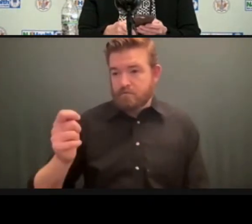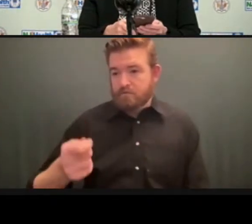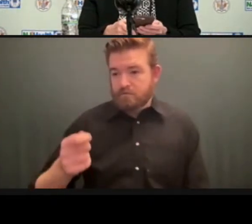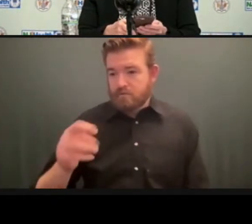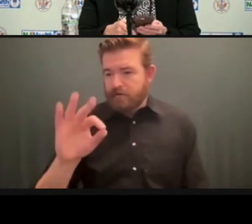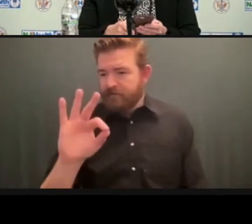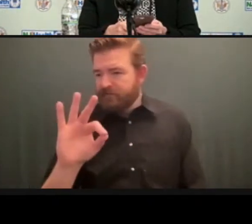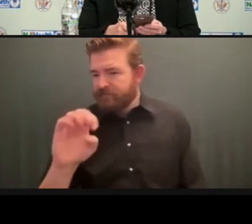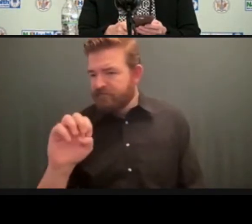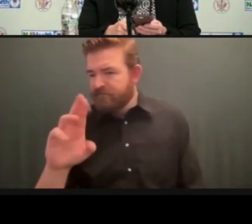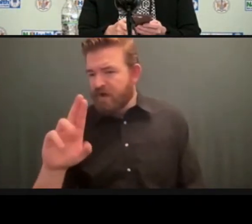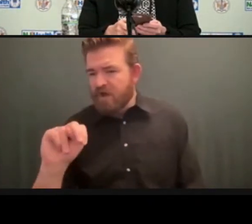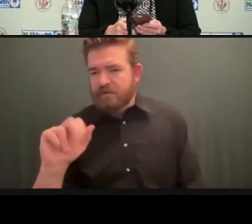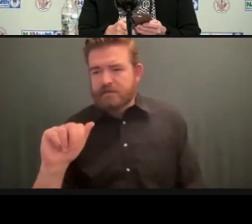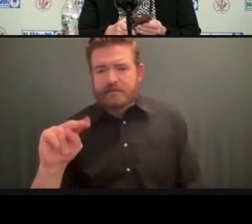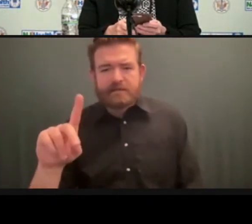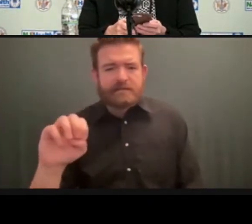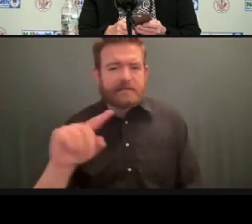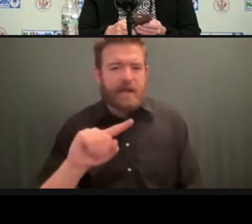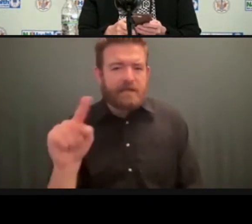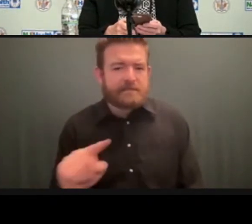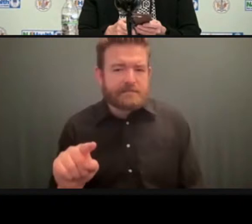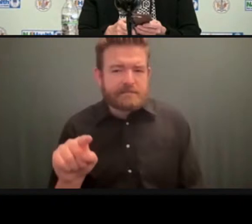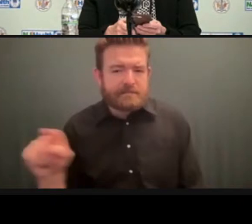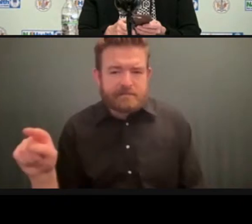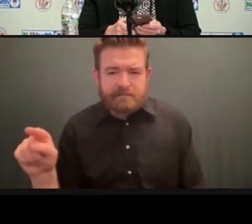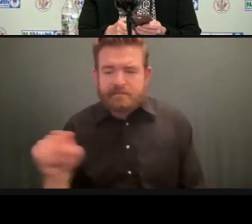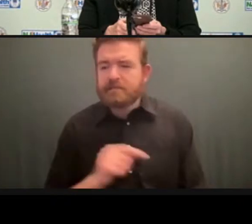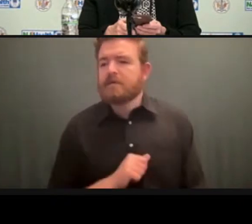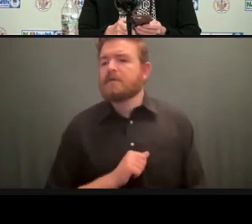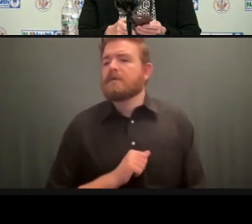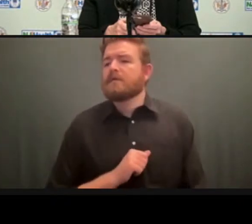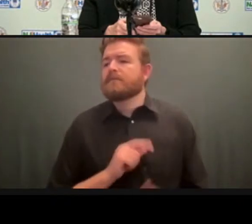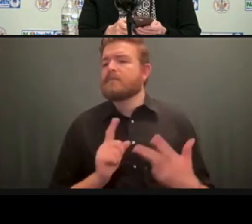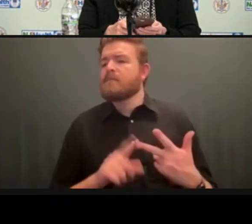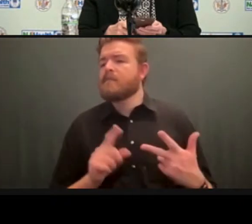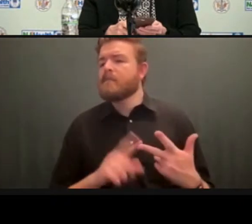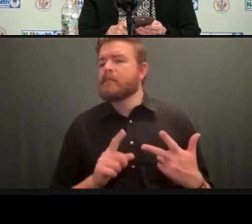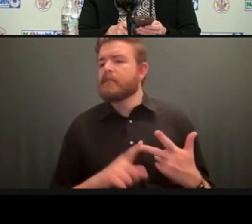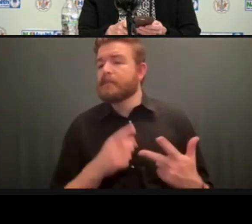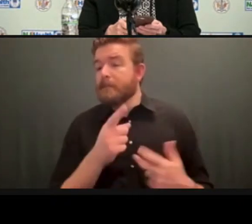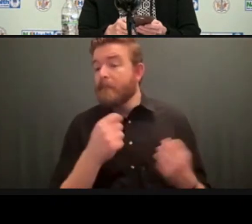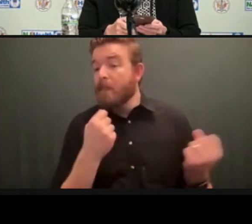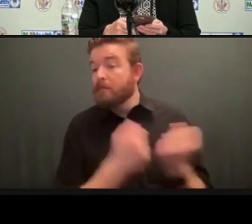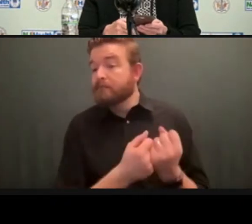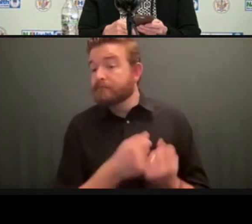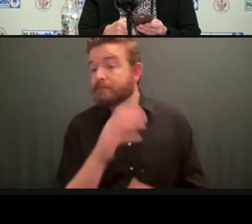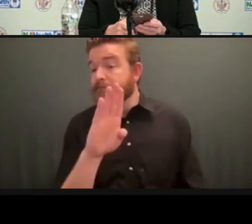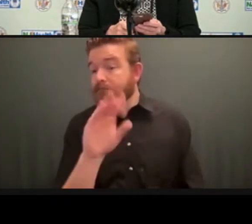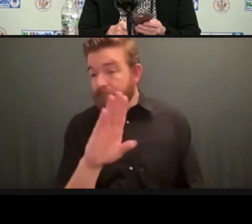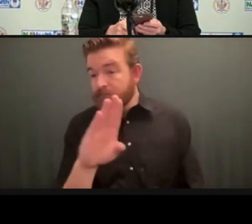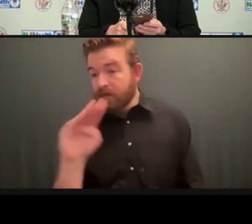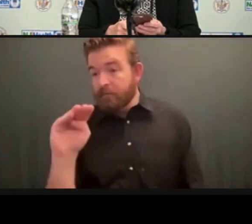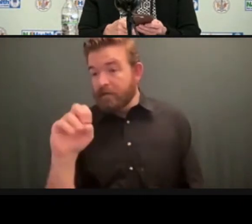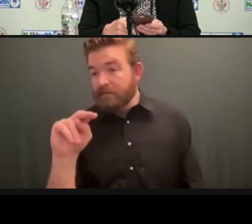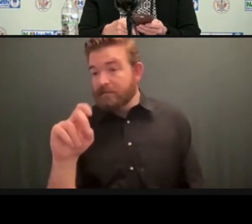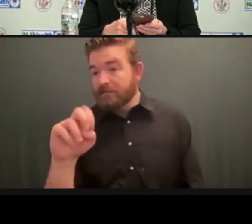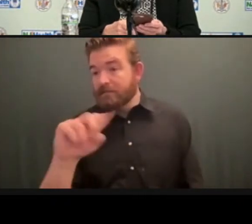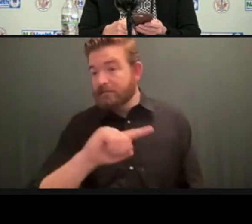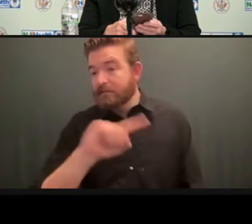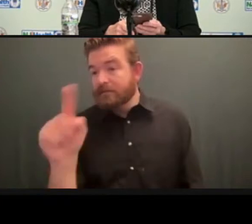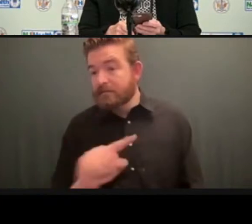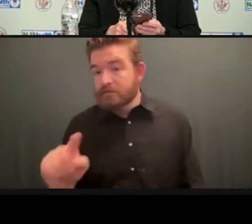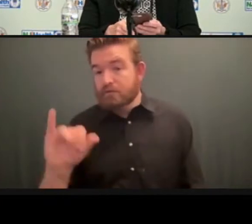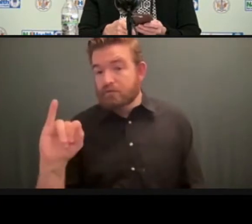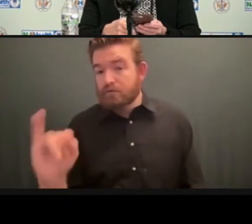before the holiday season, you endorsed Bob Menendez Jr. for Congress. Do you see it as at all problematic for the son of a powerful politician to be